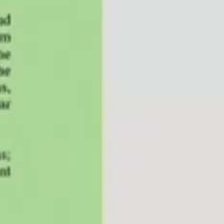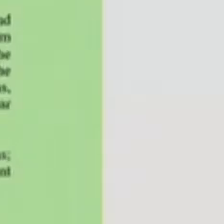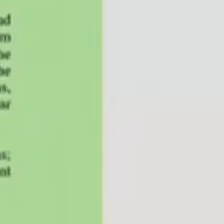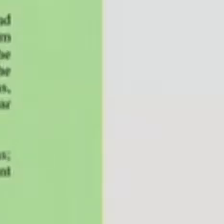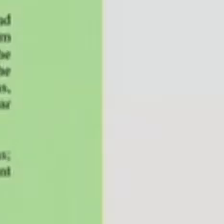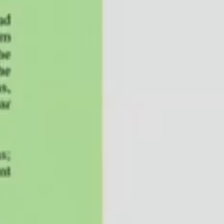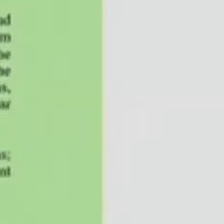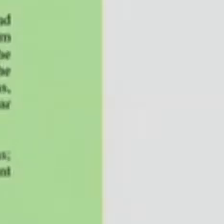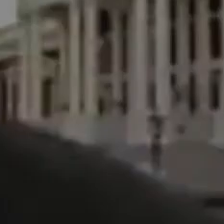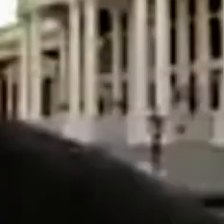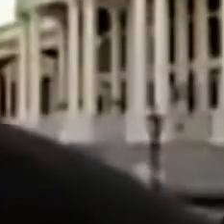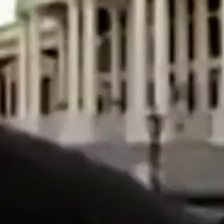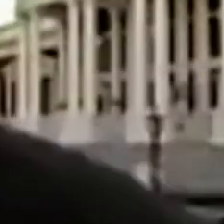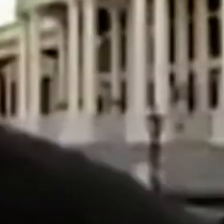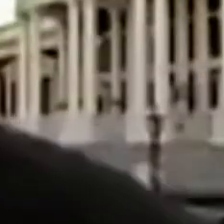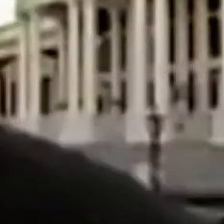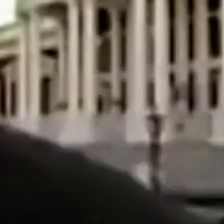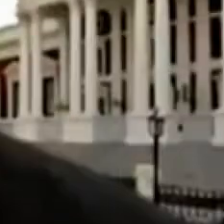of Police.